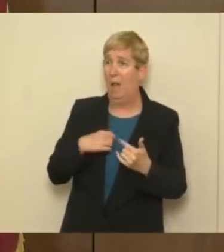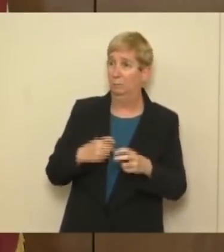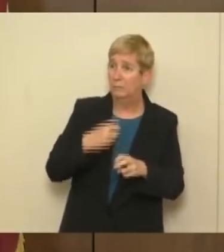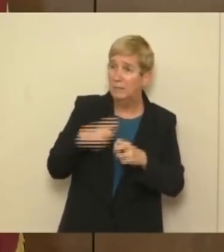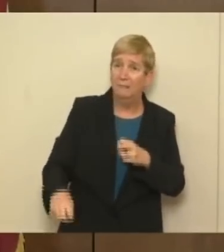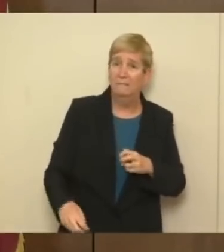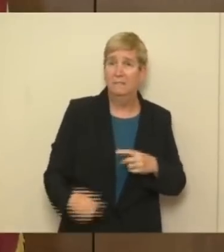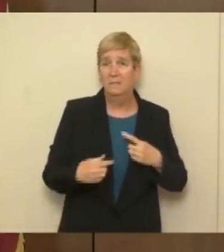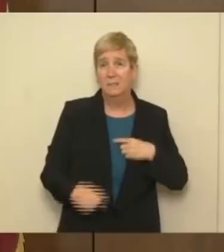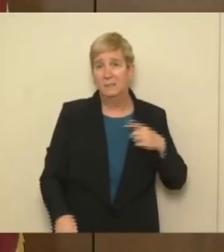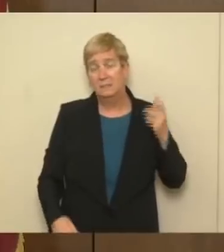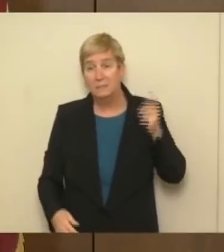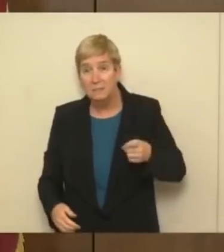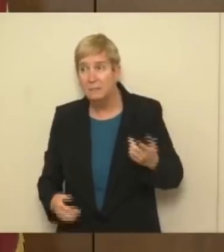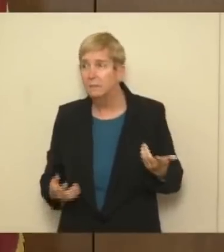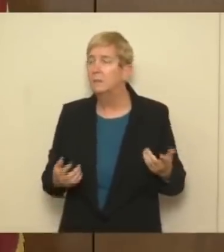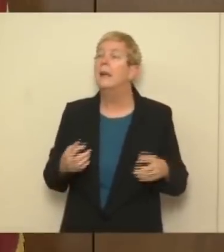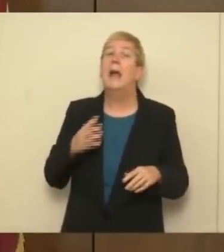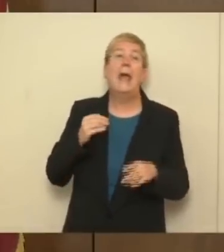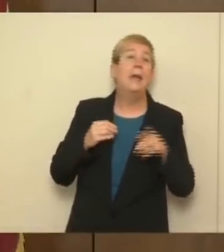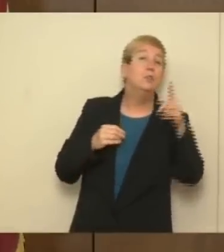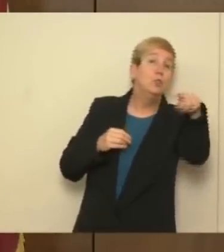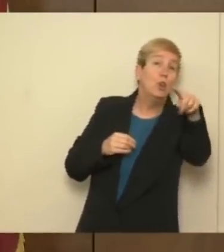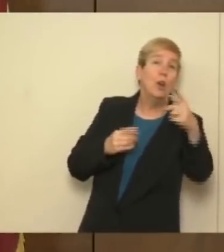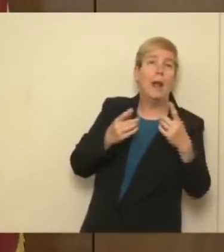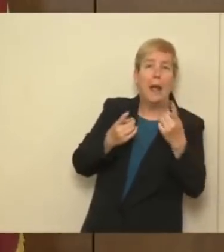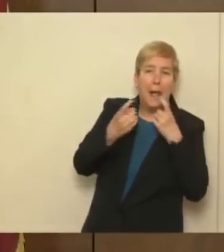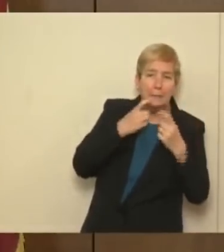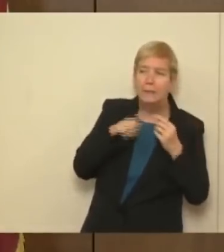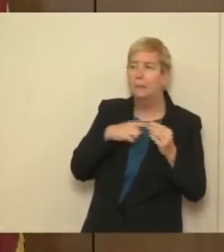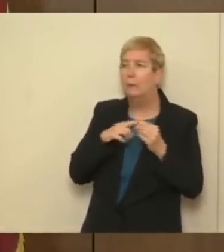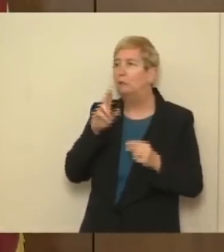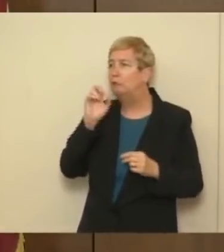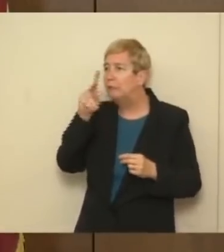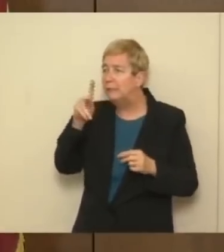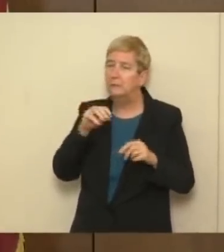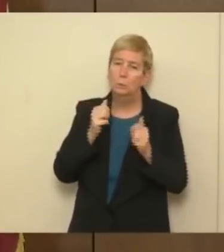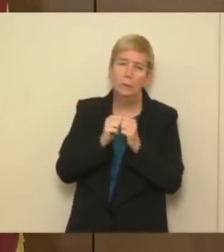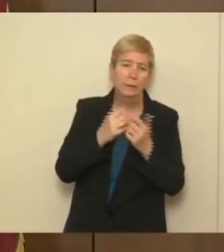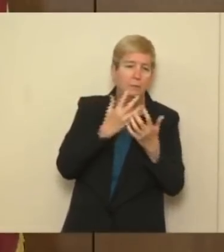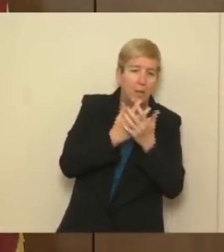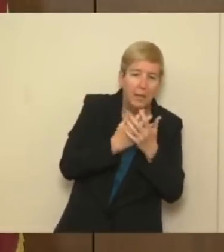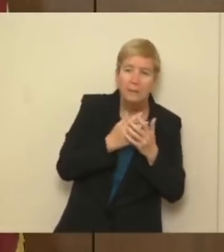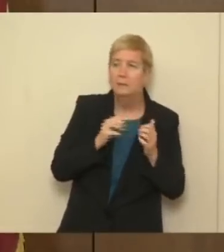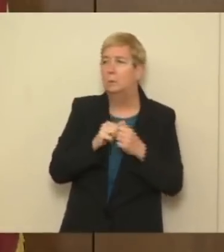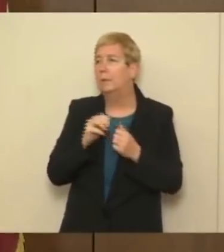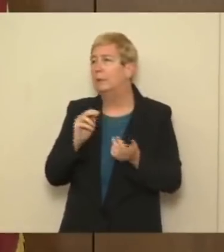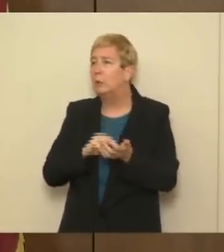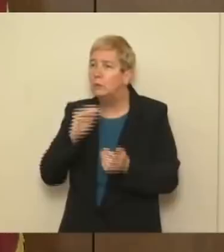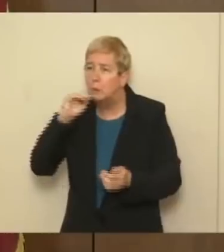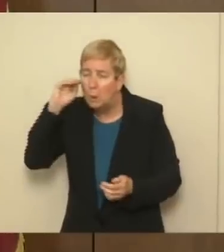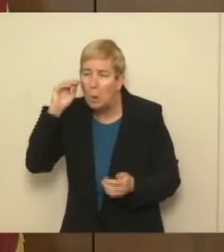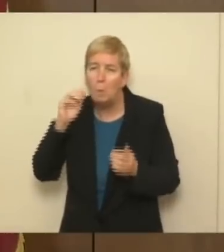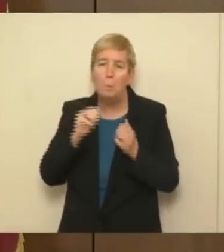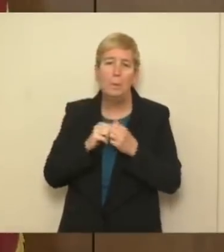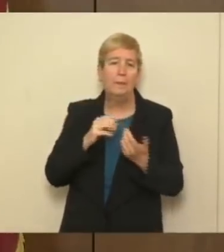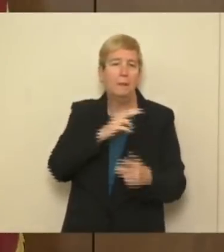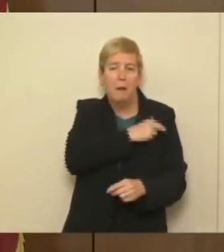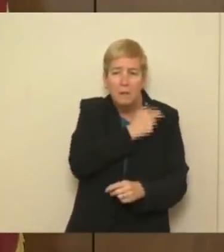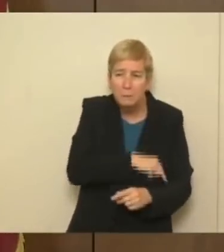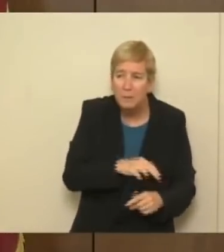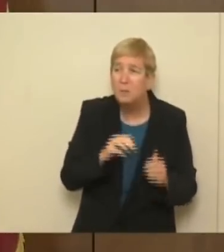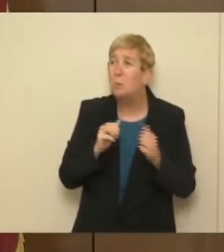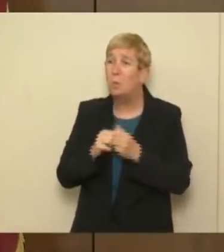going on in corrections, what the risk is in nursing homes, what the risk is in healthcare centers, what the risk is in